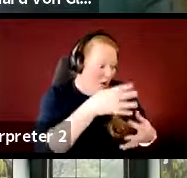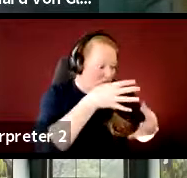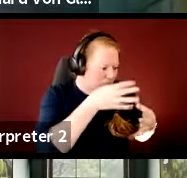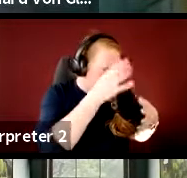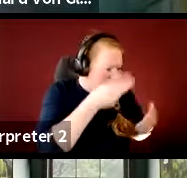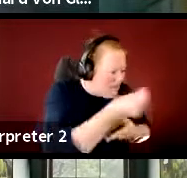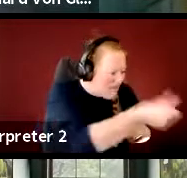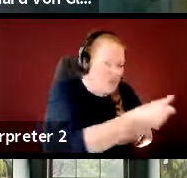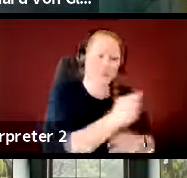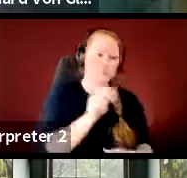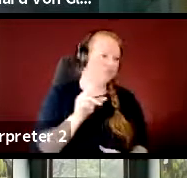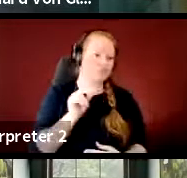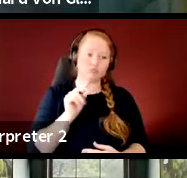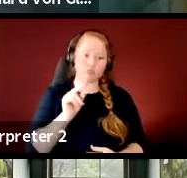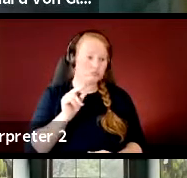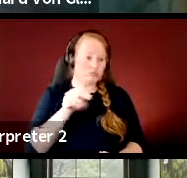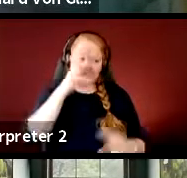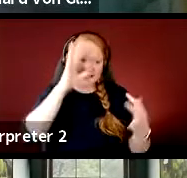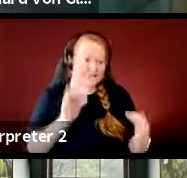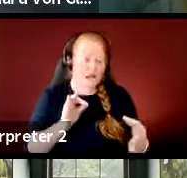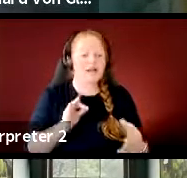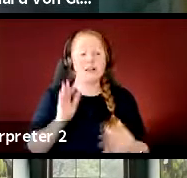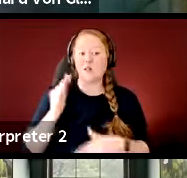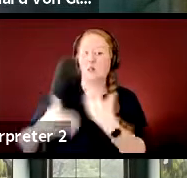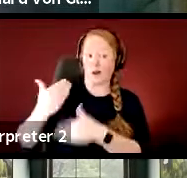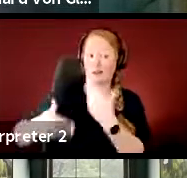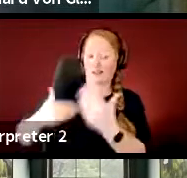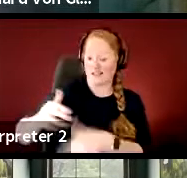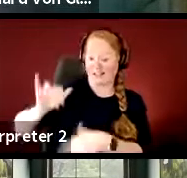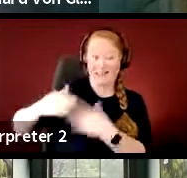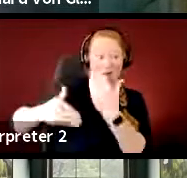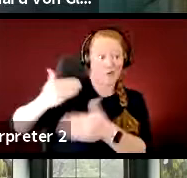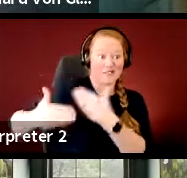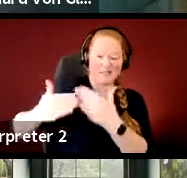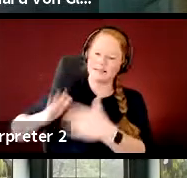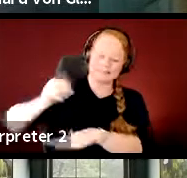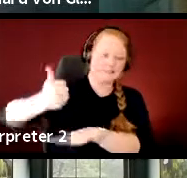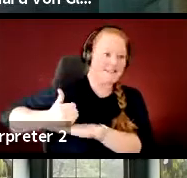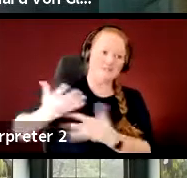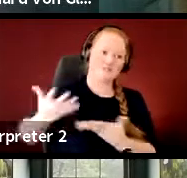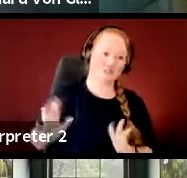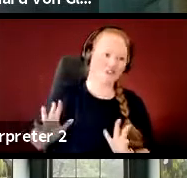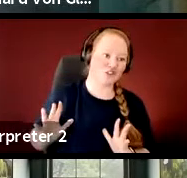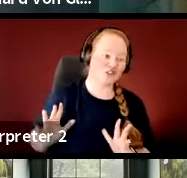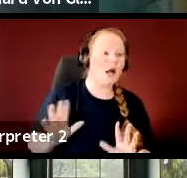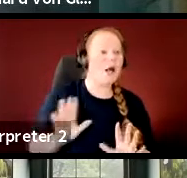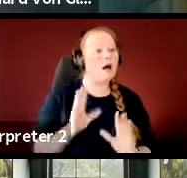and as the mayor said, process is policy, and that is set in place already. However,